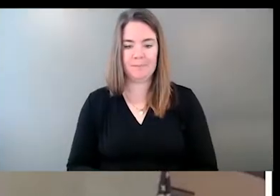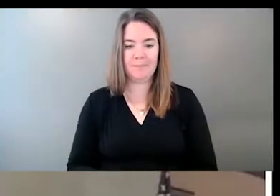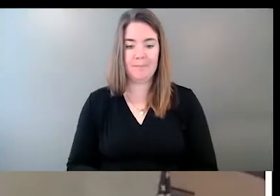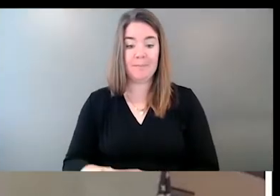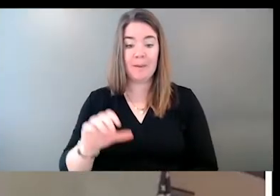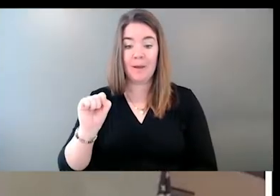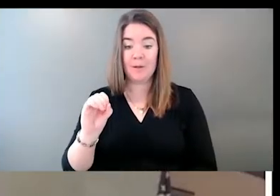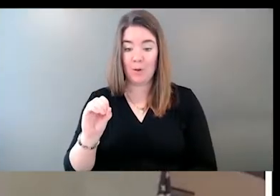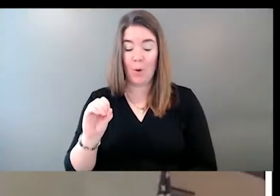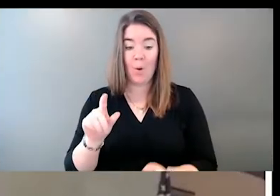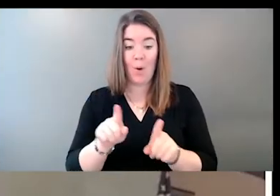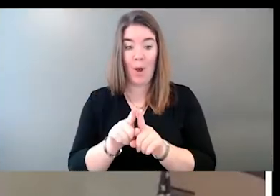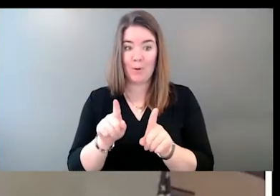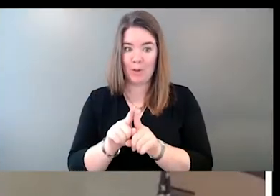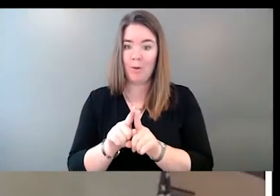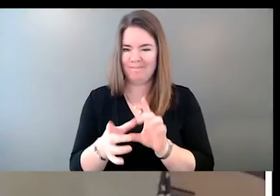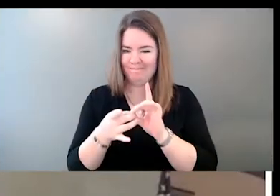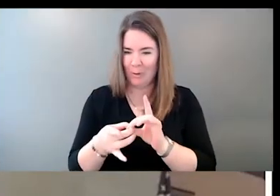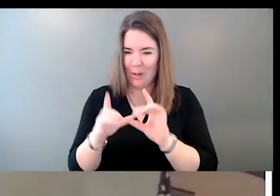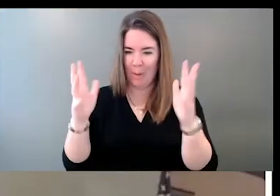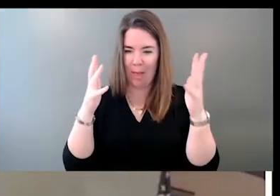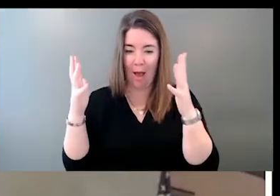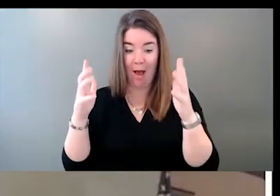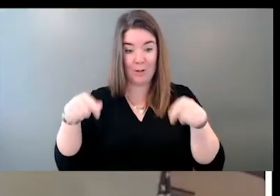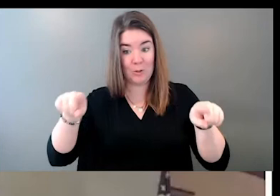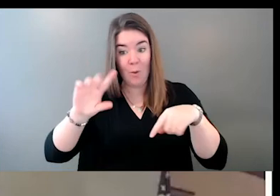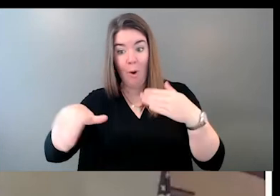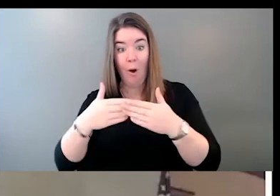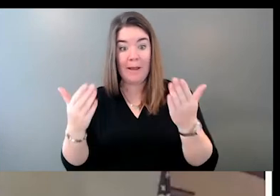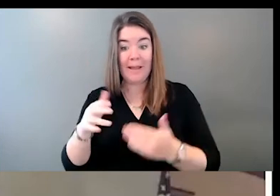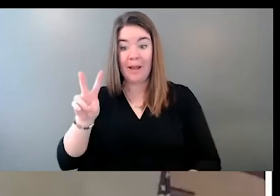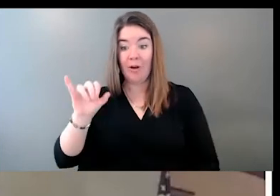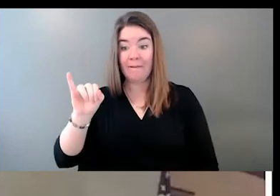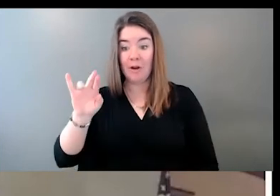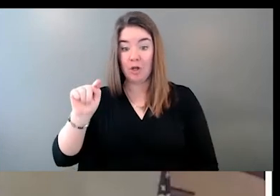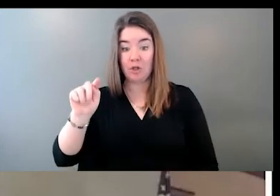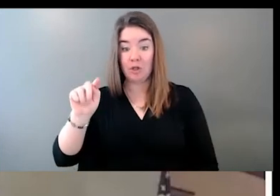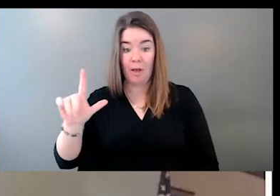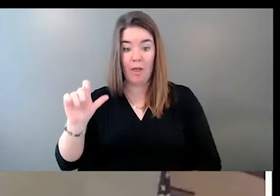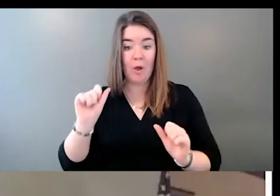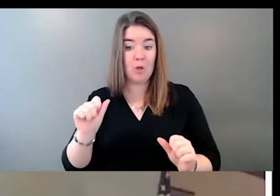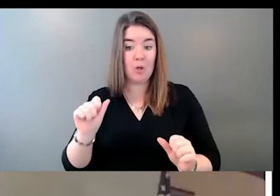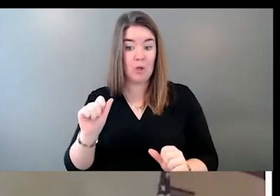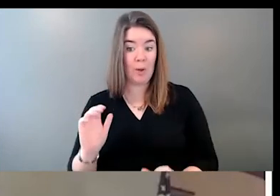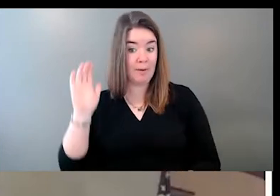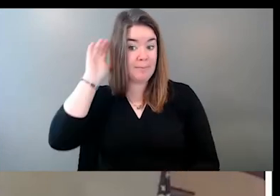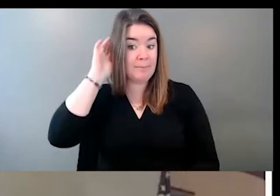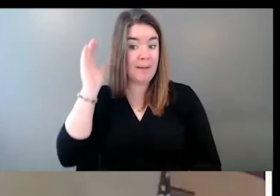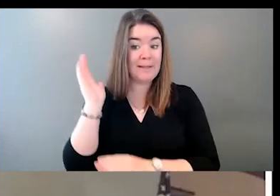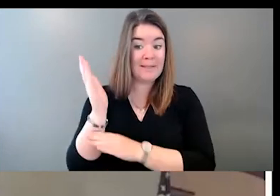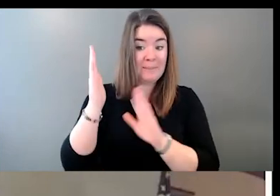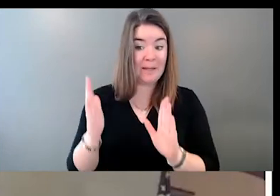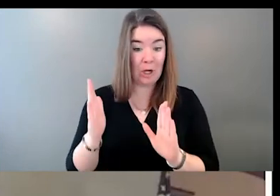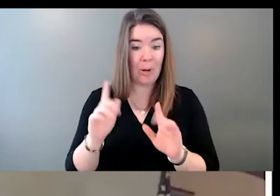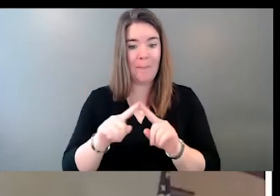So speaking of applause, those of you out there virtually, you will be able to hear us, the speaker, but you will not be able